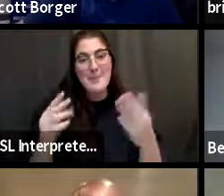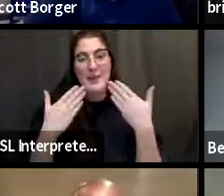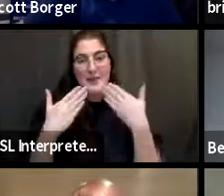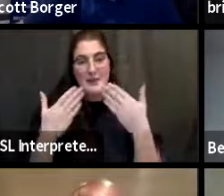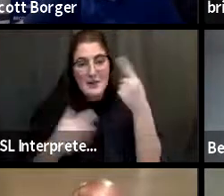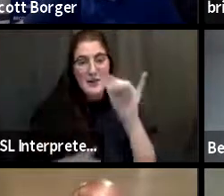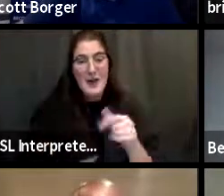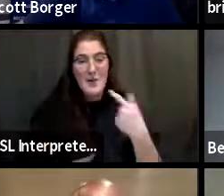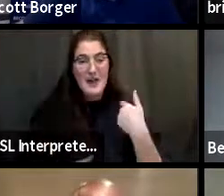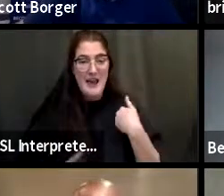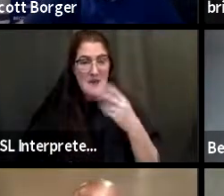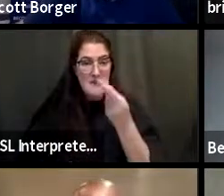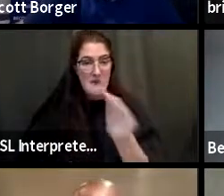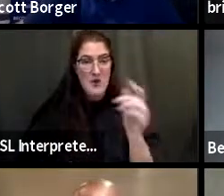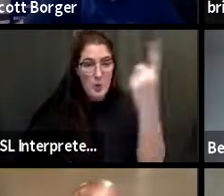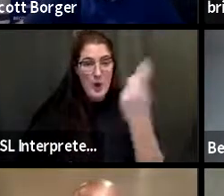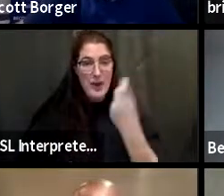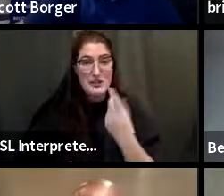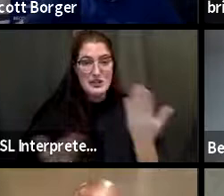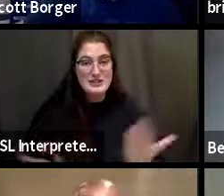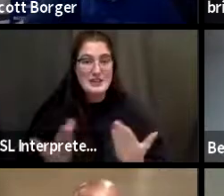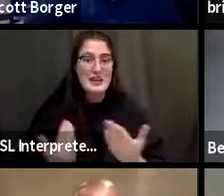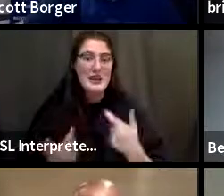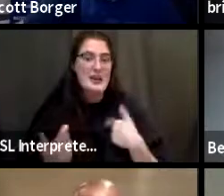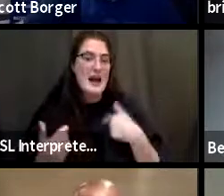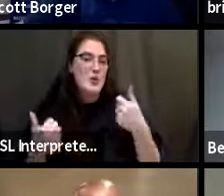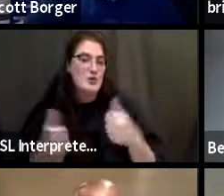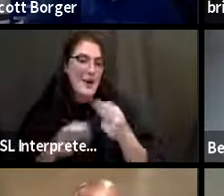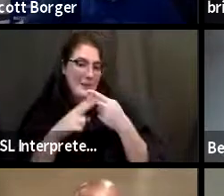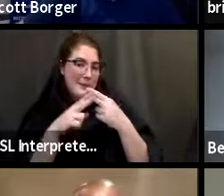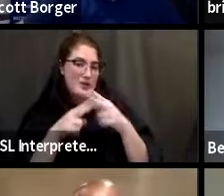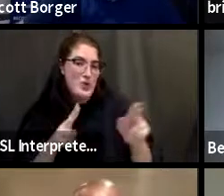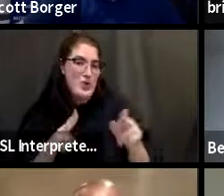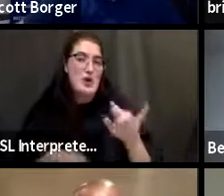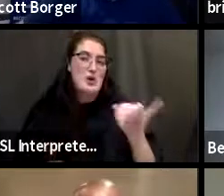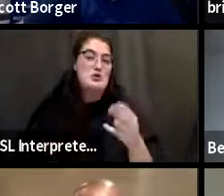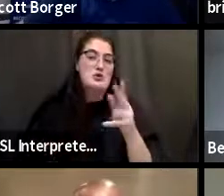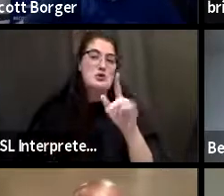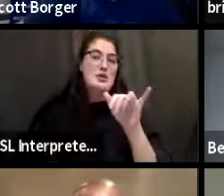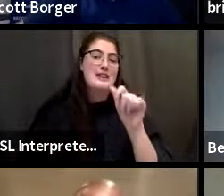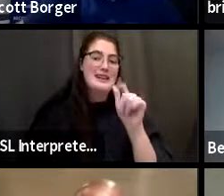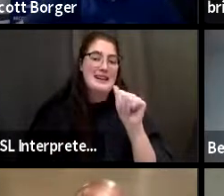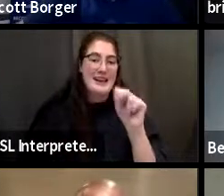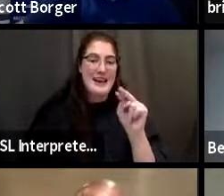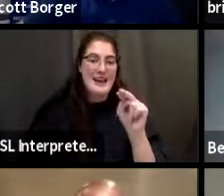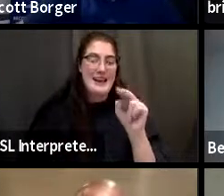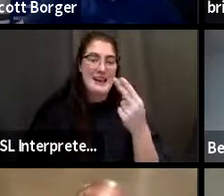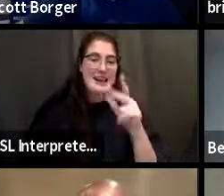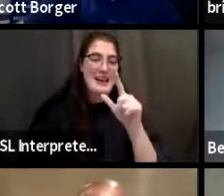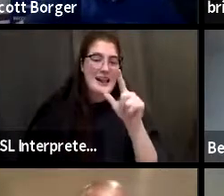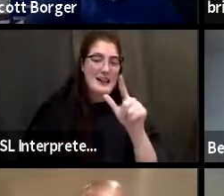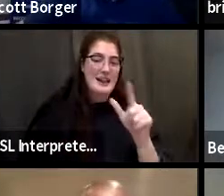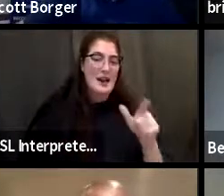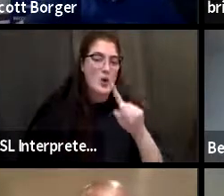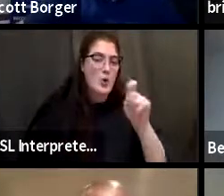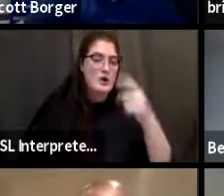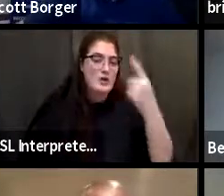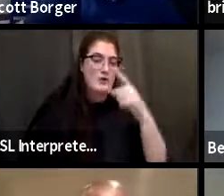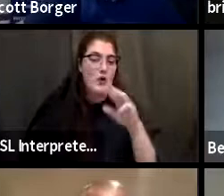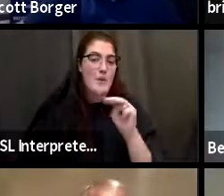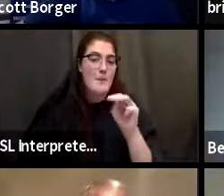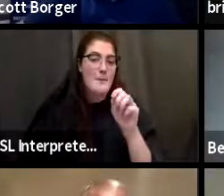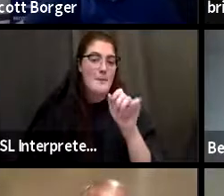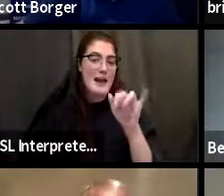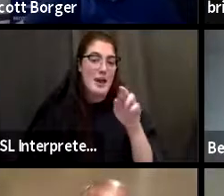questions here, and I'll try to keep them brief. Julian Hill, A question for the mayor and